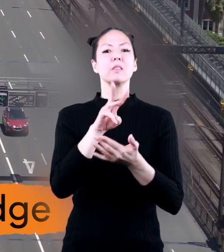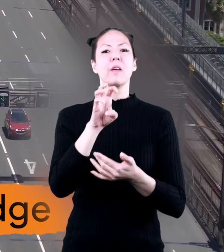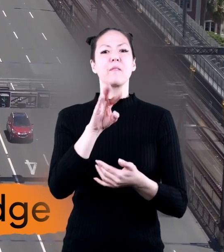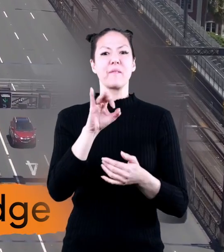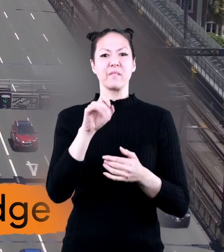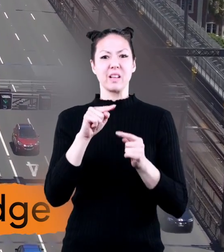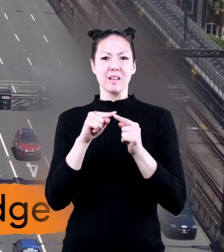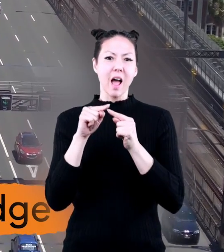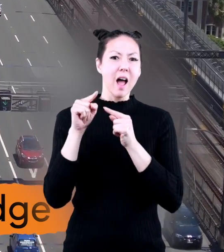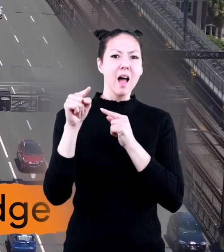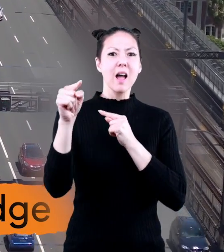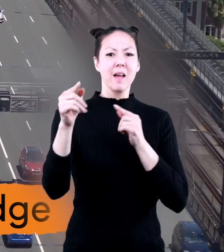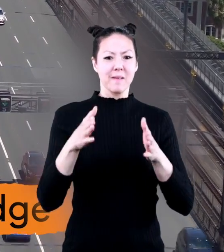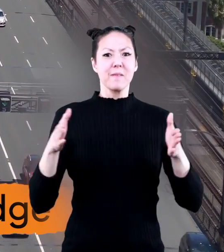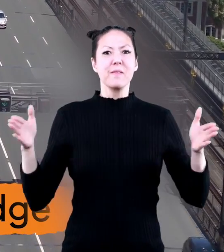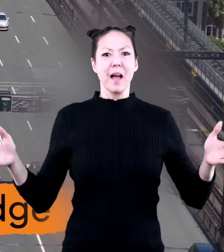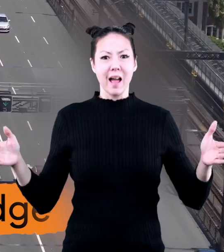spans